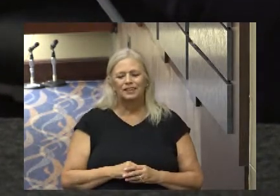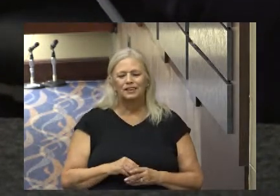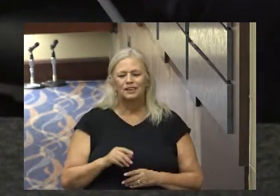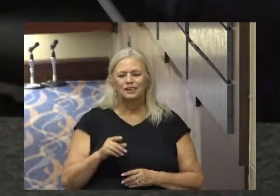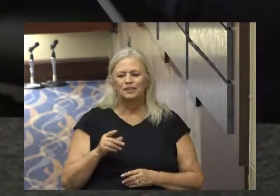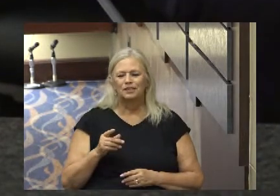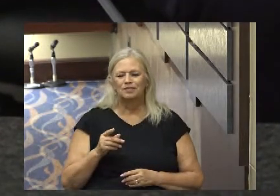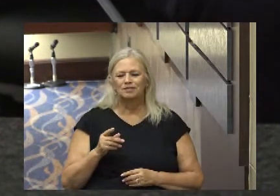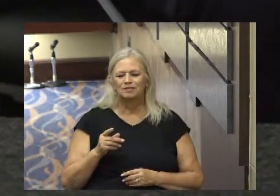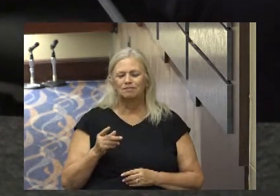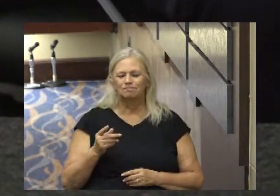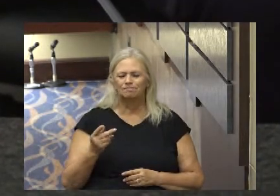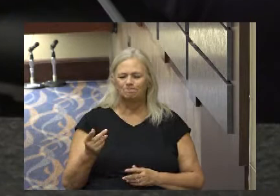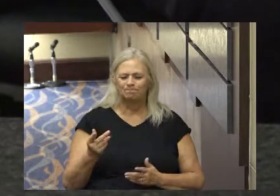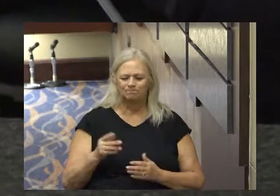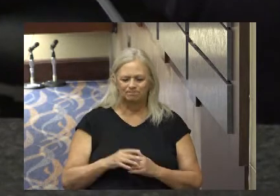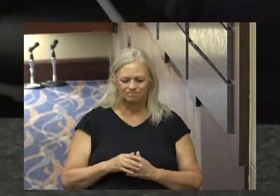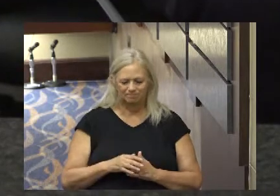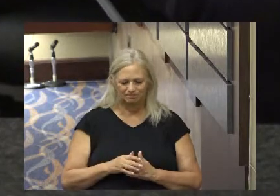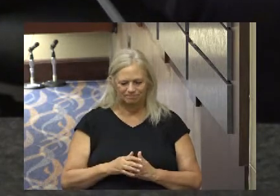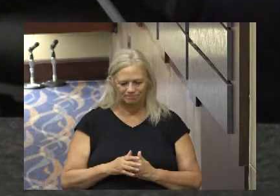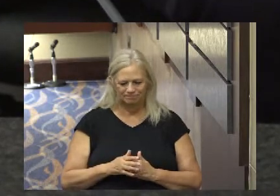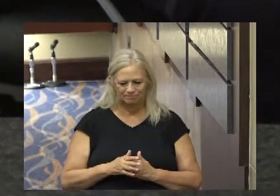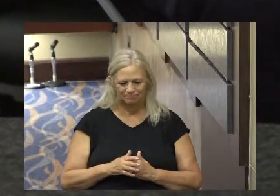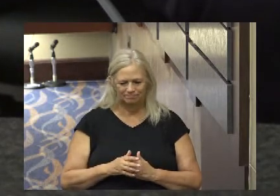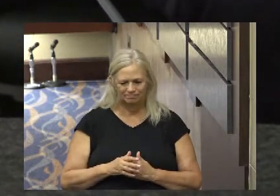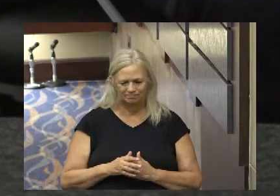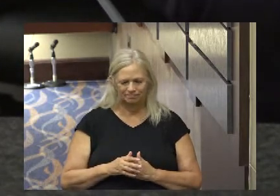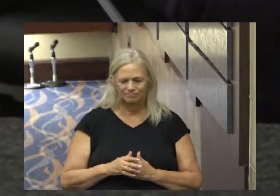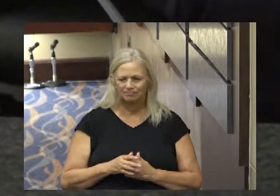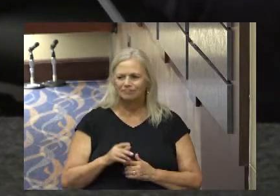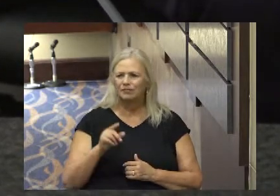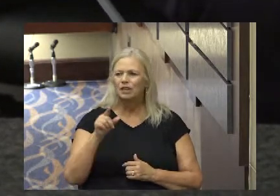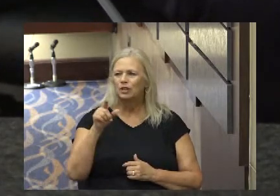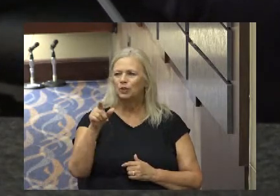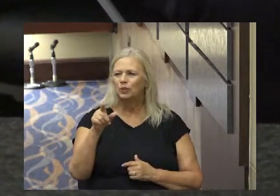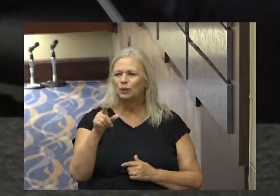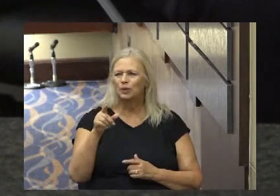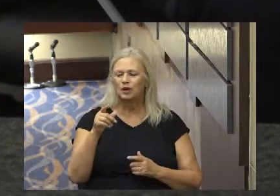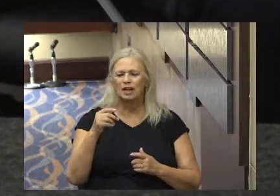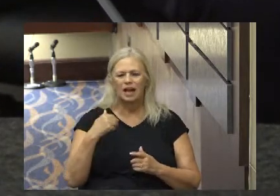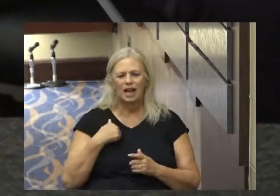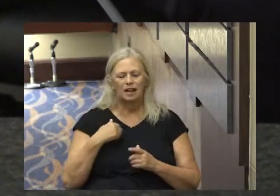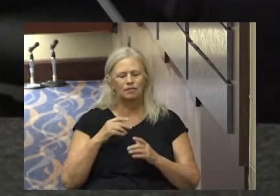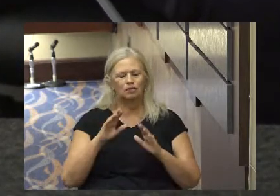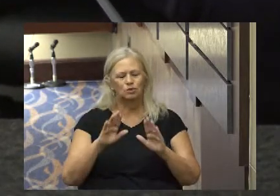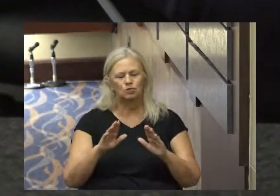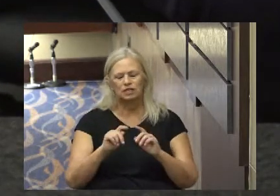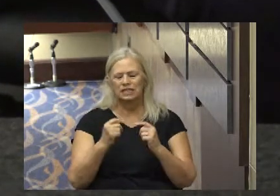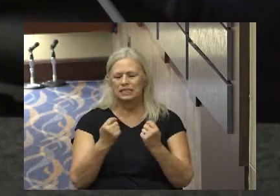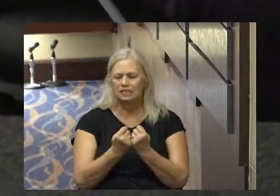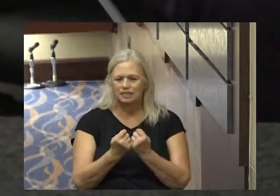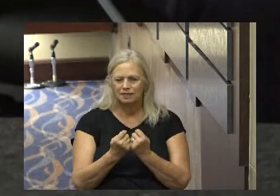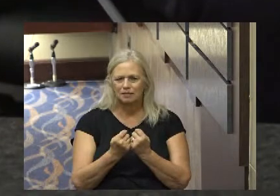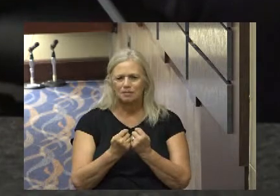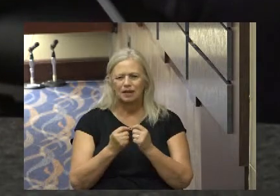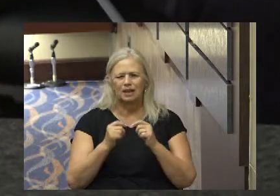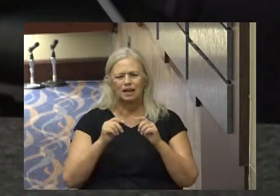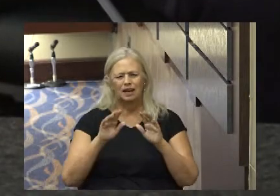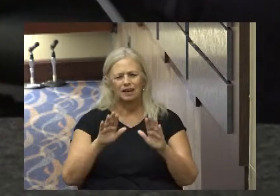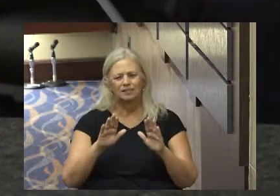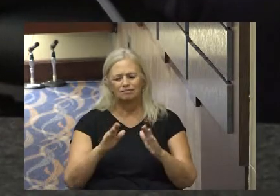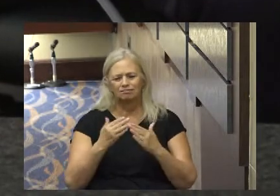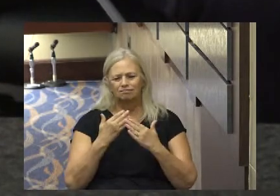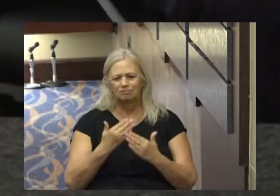team, obviously in the back there, you've got a great team, Bradley, and I appreciate that you built such a